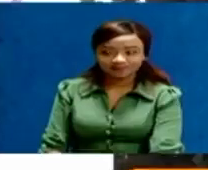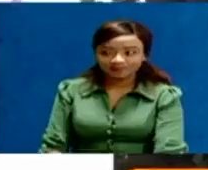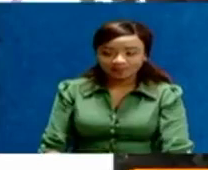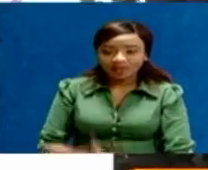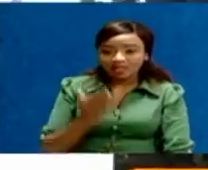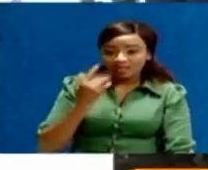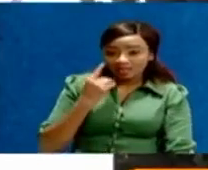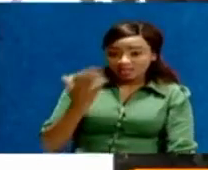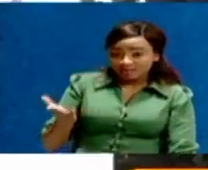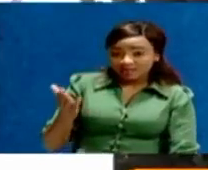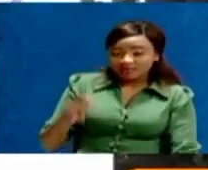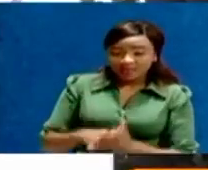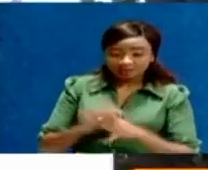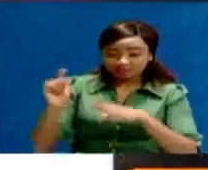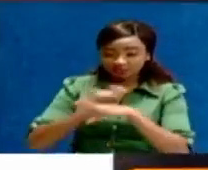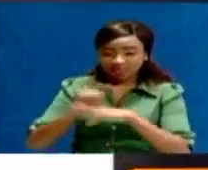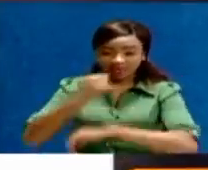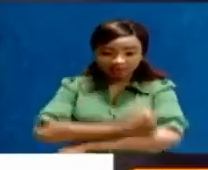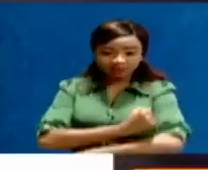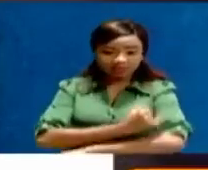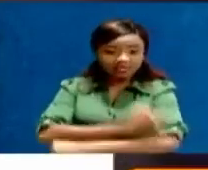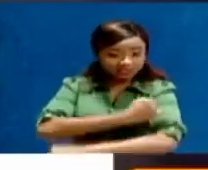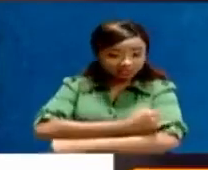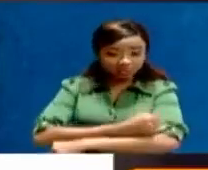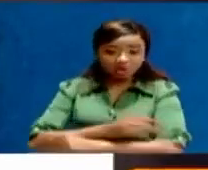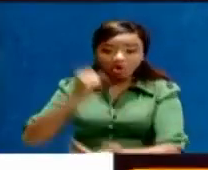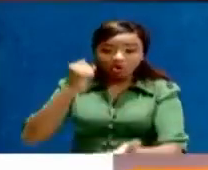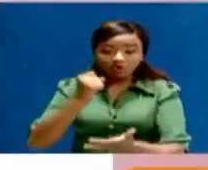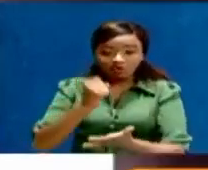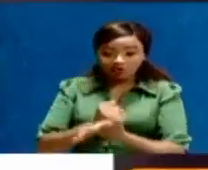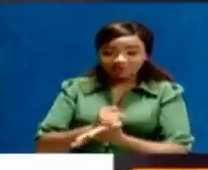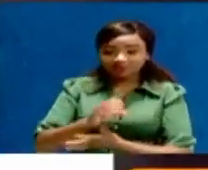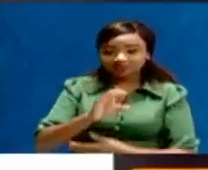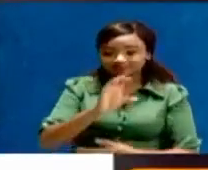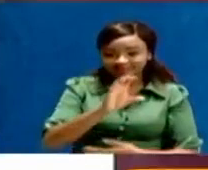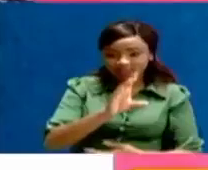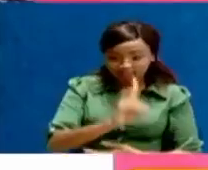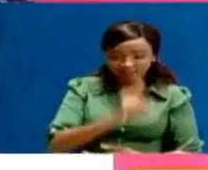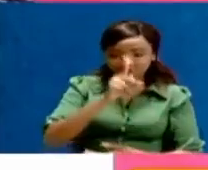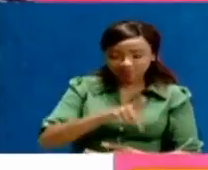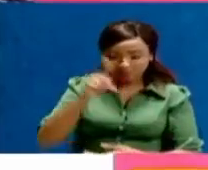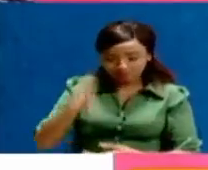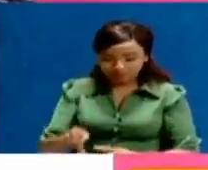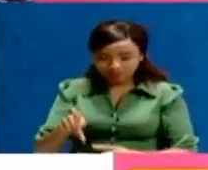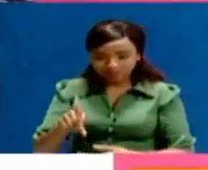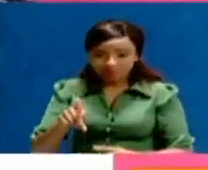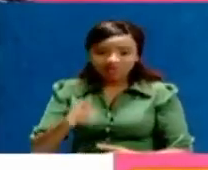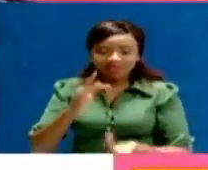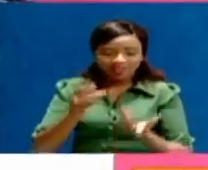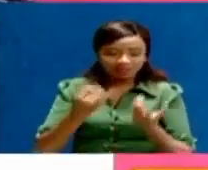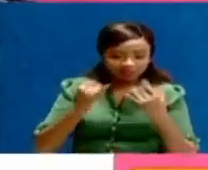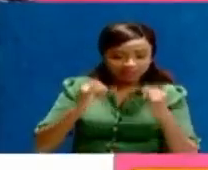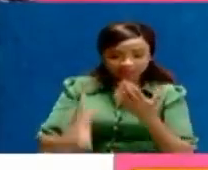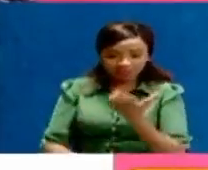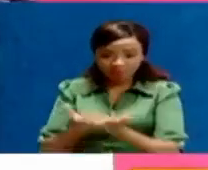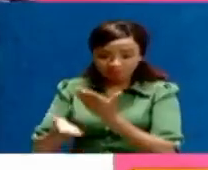At the Public Prosecutions Training Institute, the Office of the Director of Public Prosecution launched guidelines developed to assist